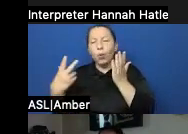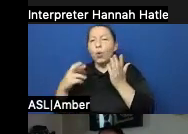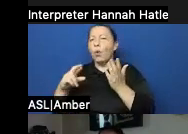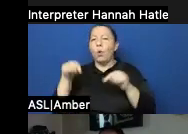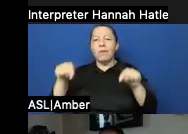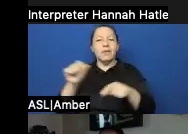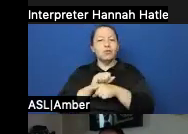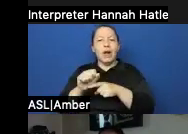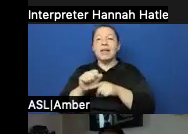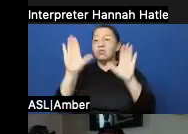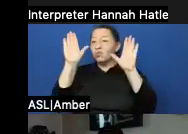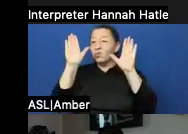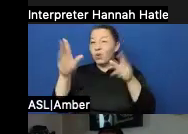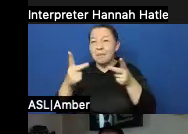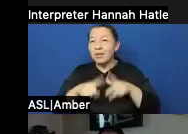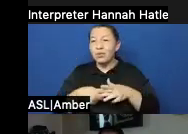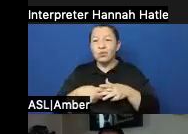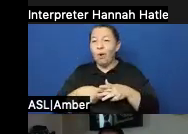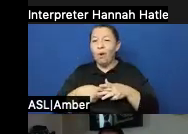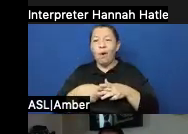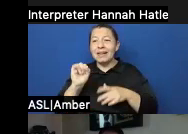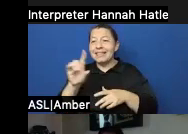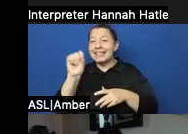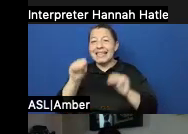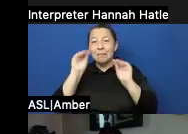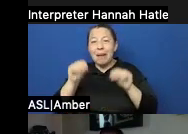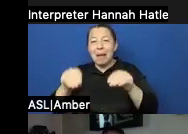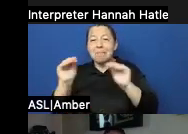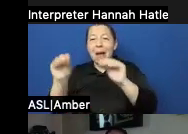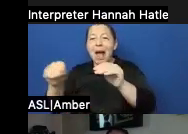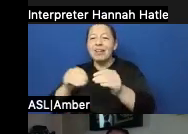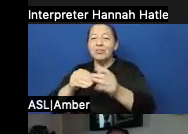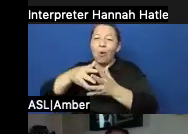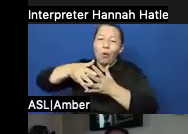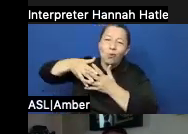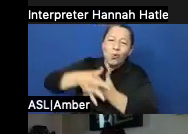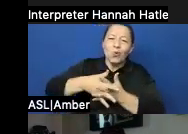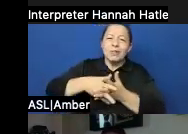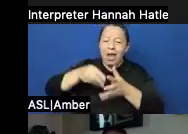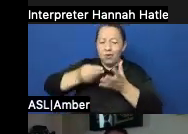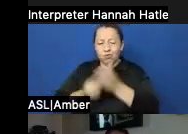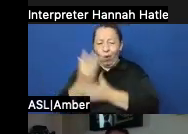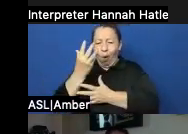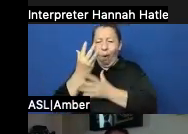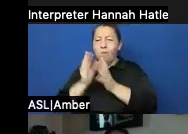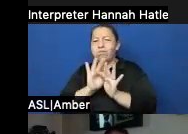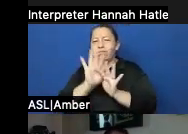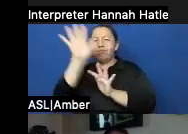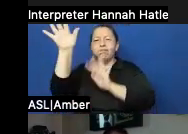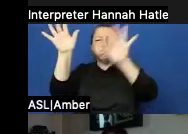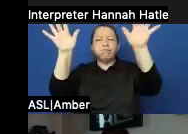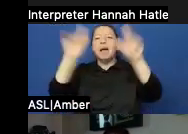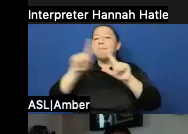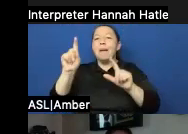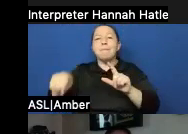to start to plant the seeds, and the roots will go deep, grow the thing, but it has to provide all the basic needs that are going to be